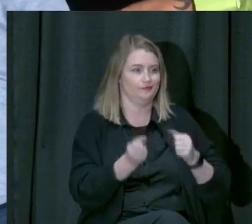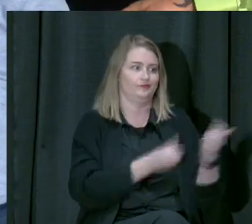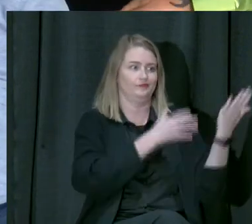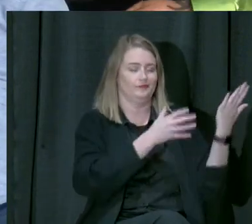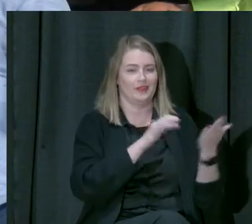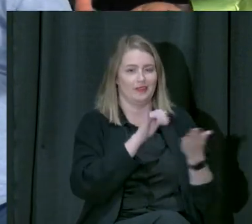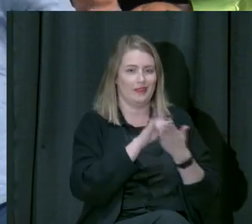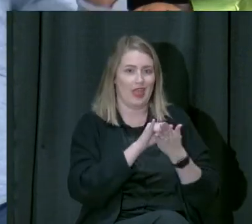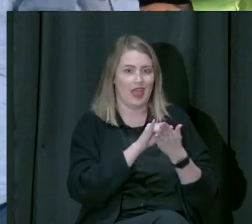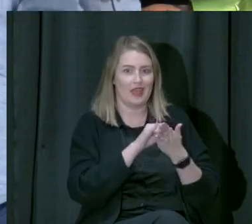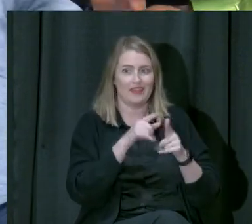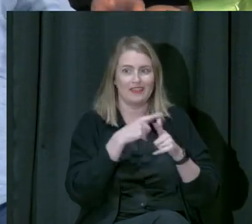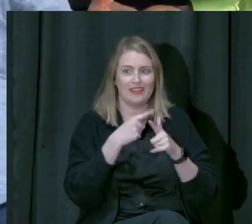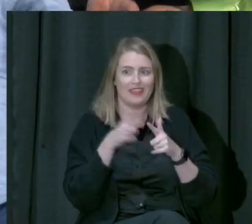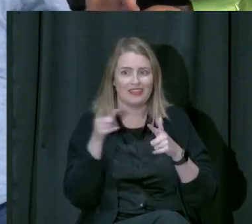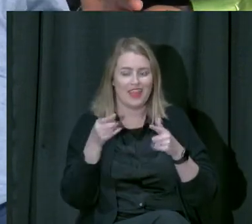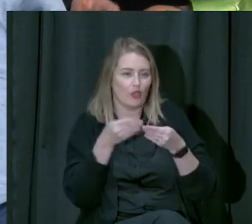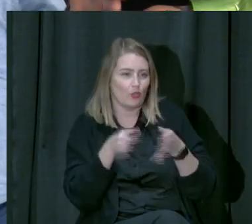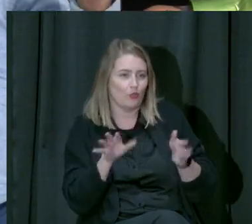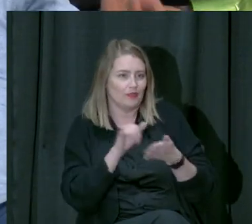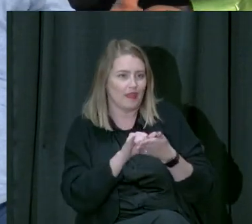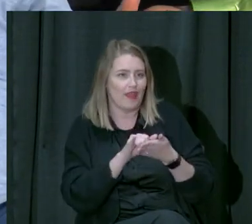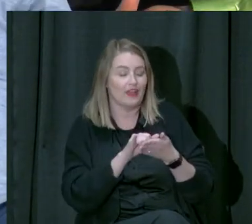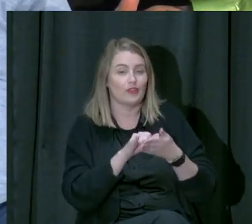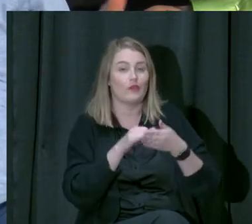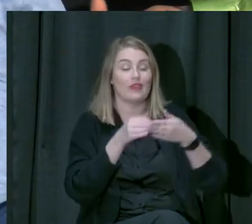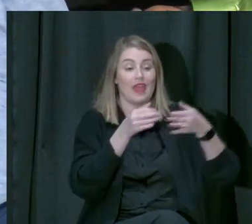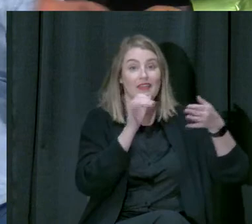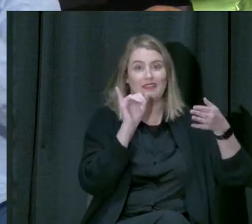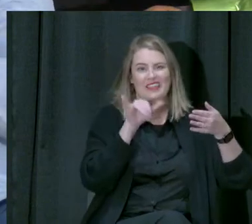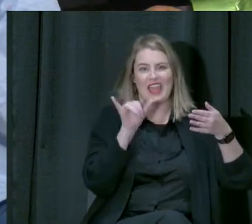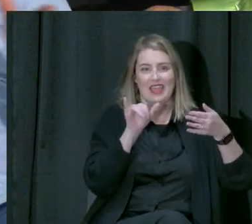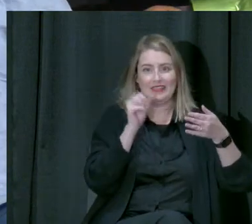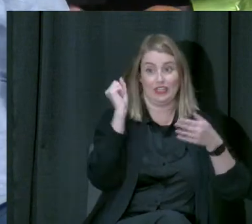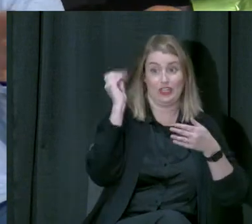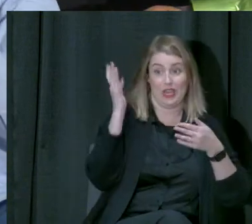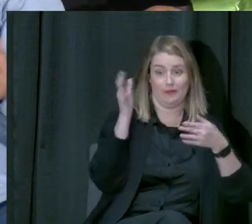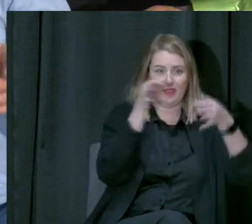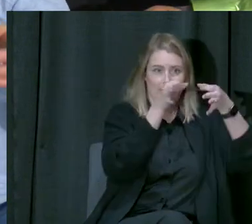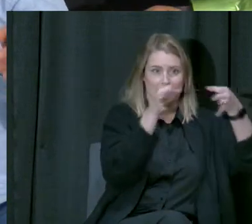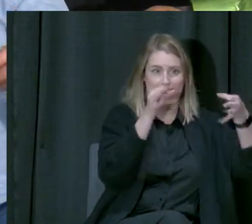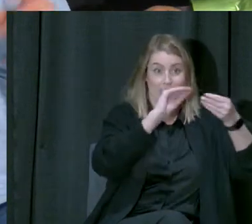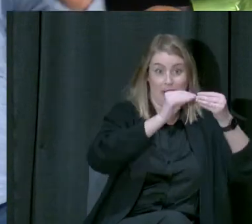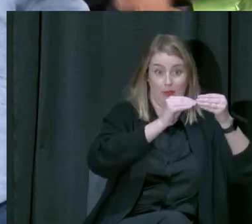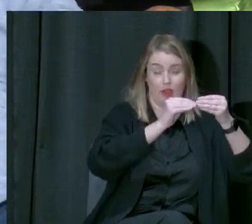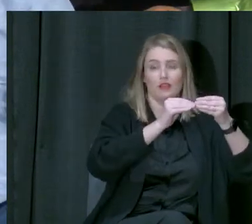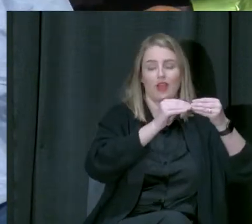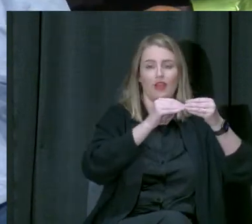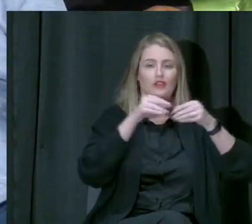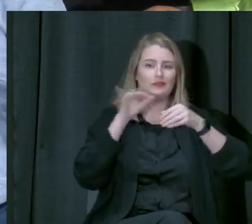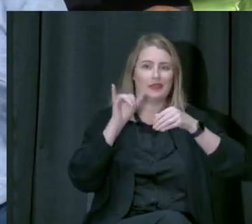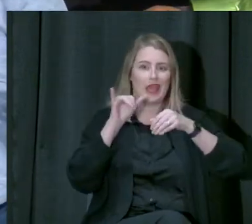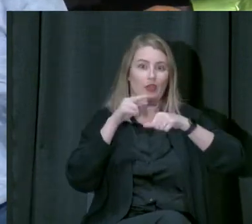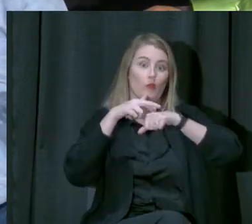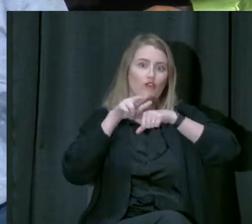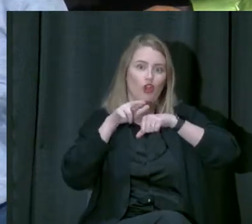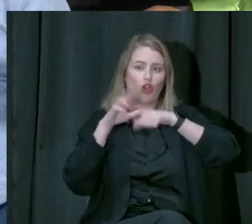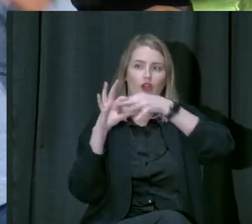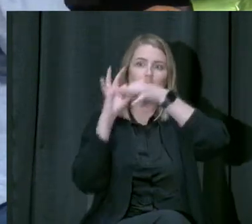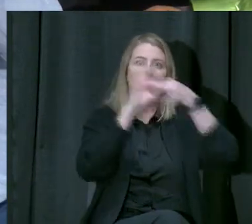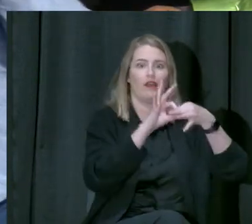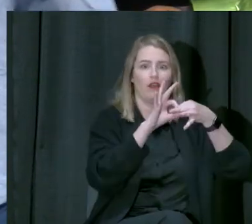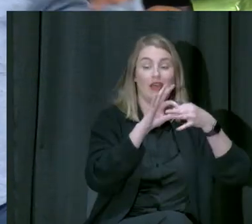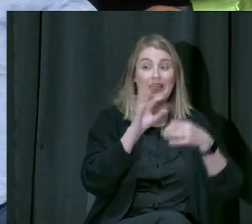line numbers, I mean, those line numbers become the reference by which you can communicate. So you can say, go to line